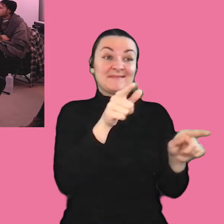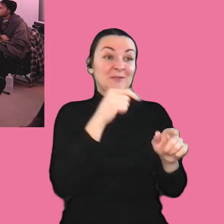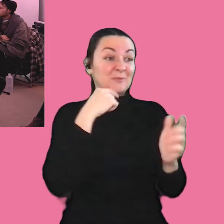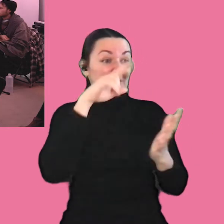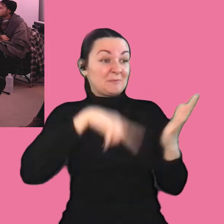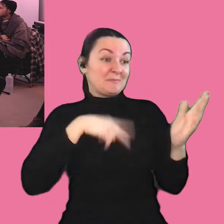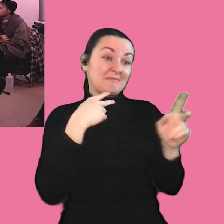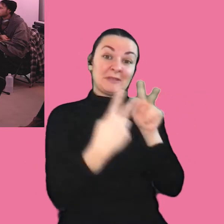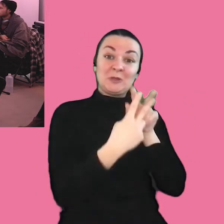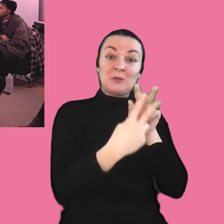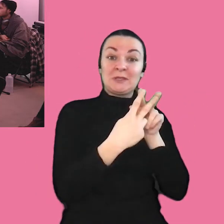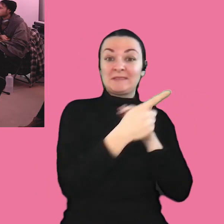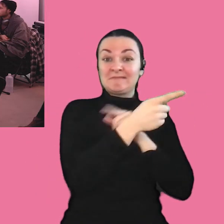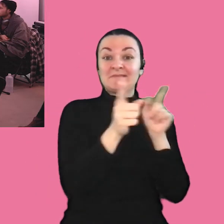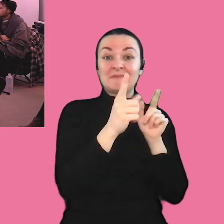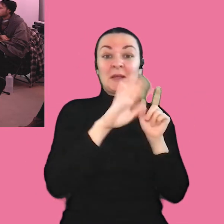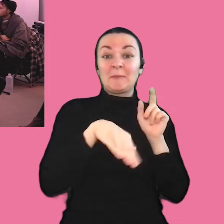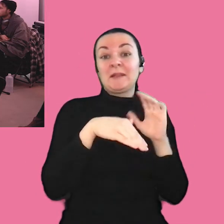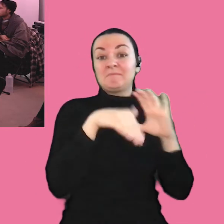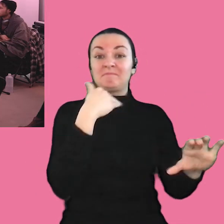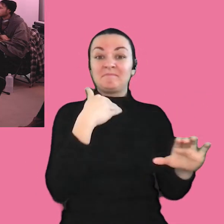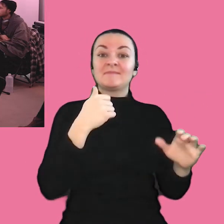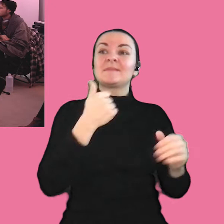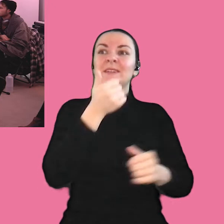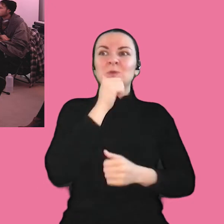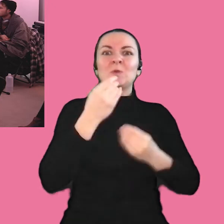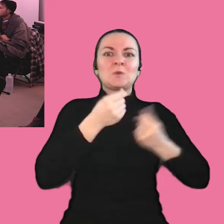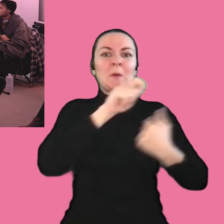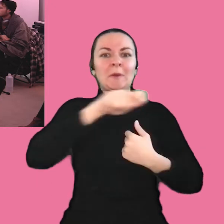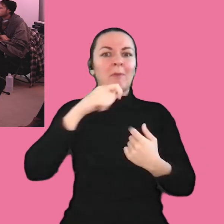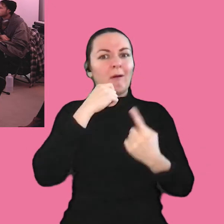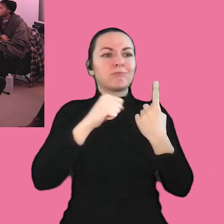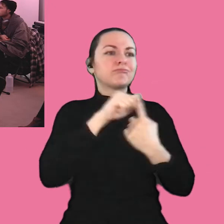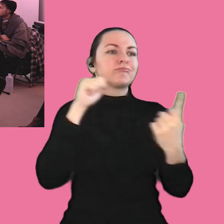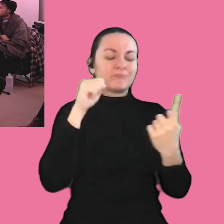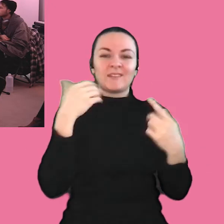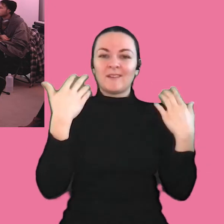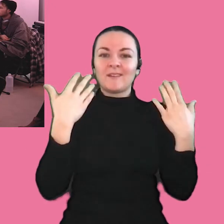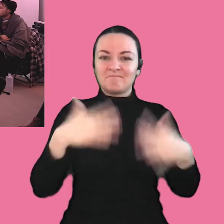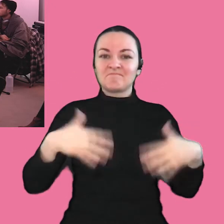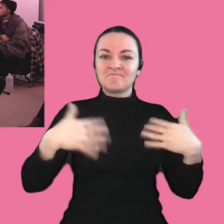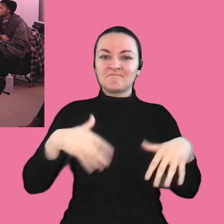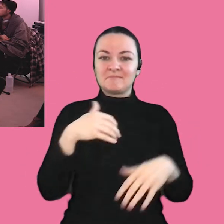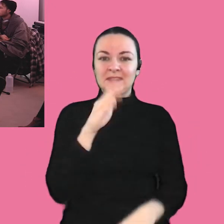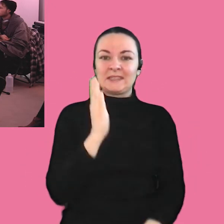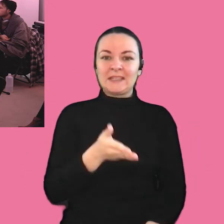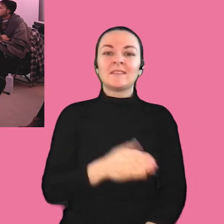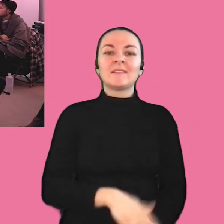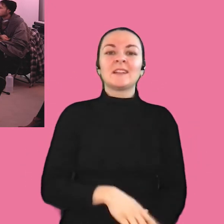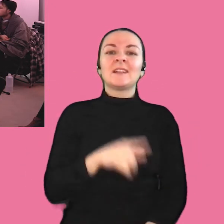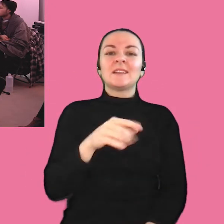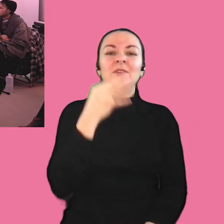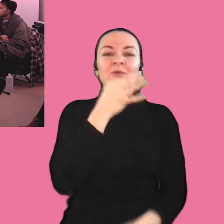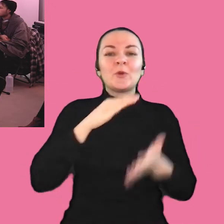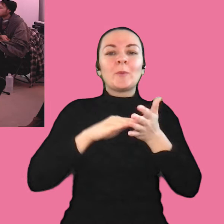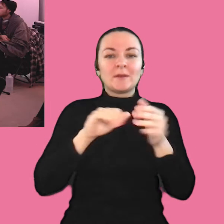November 2019, which was mixed reviews. People do like